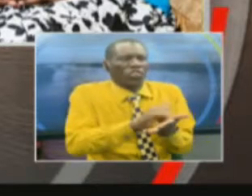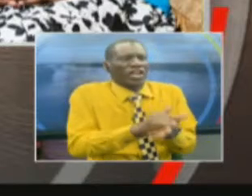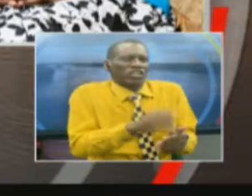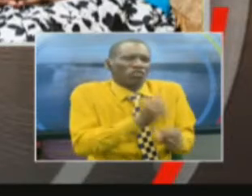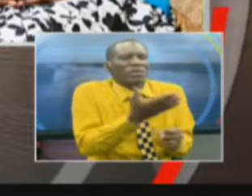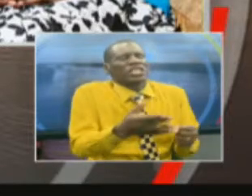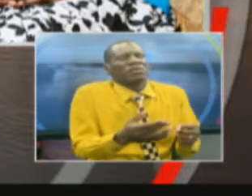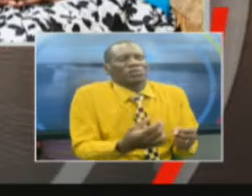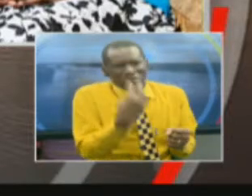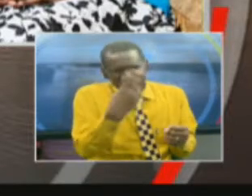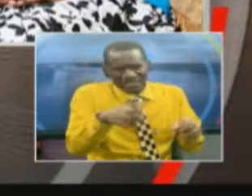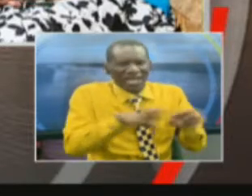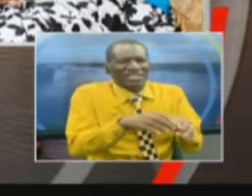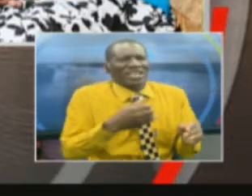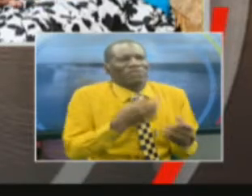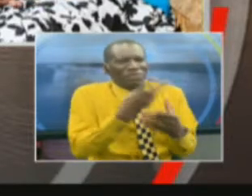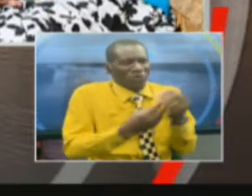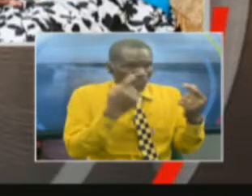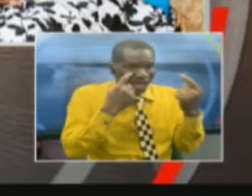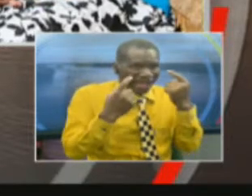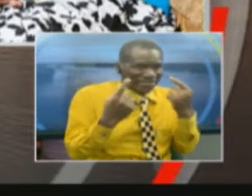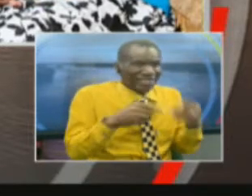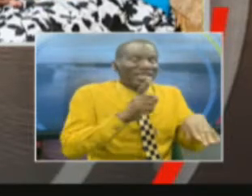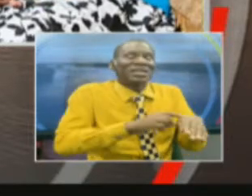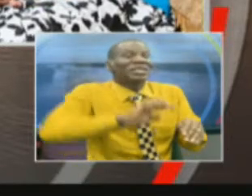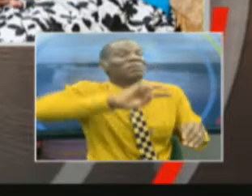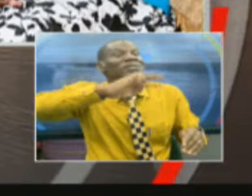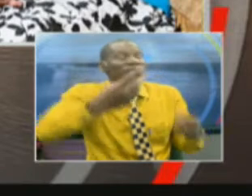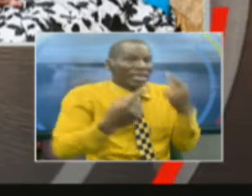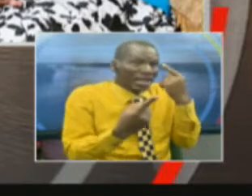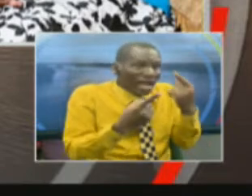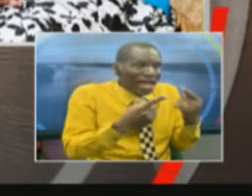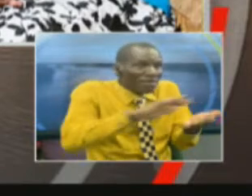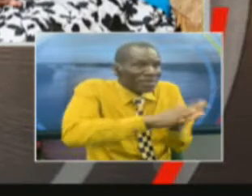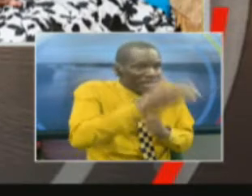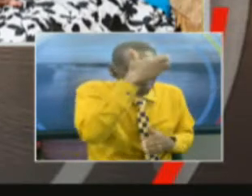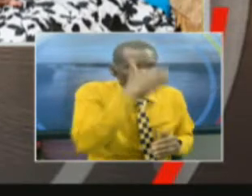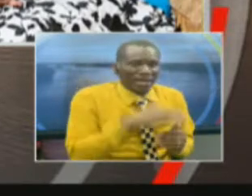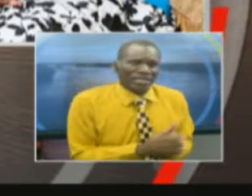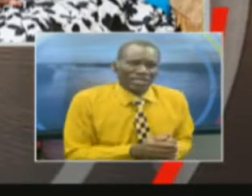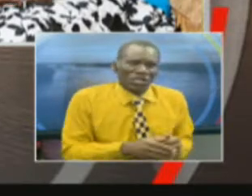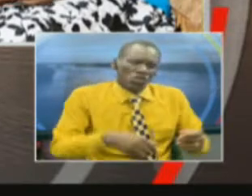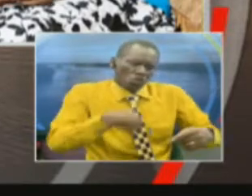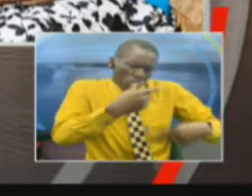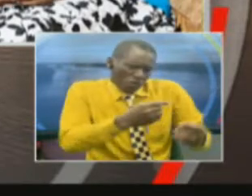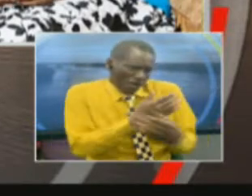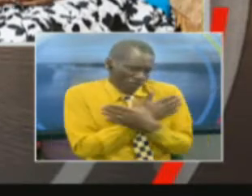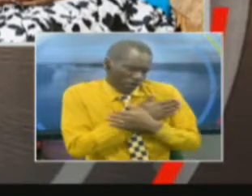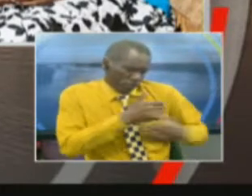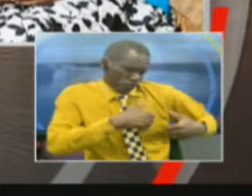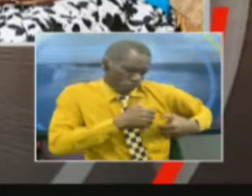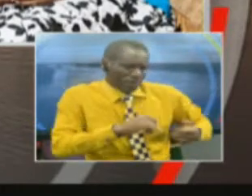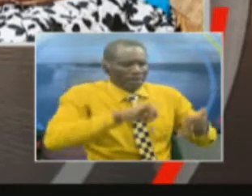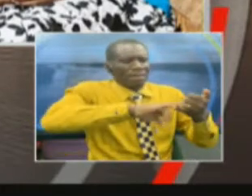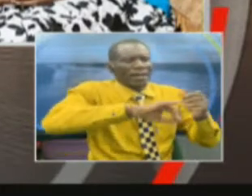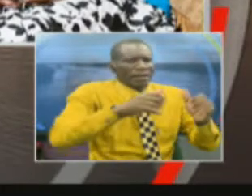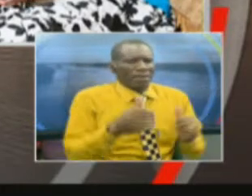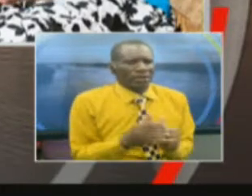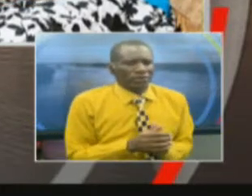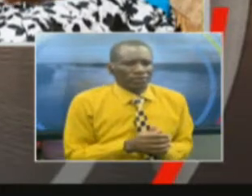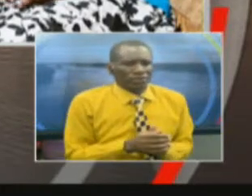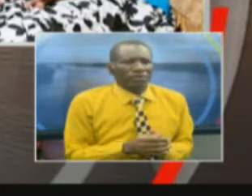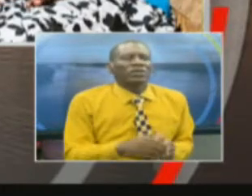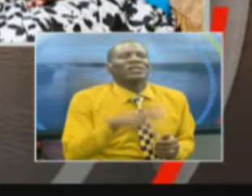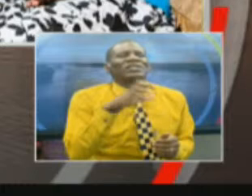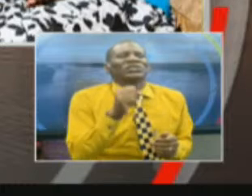So when he lost the second eye, we were already dating, but we are not yet married.